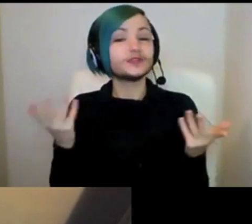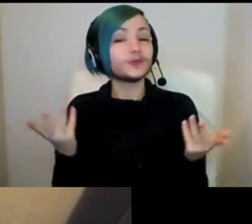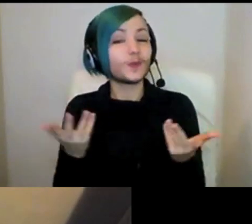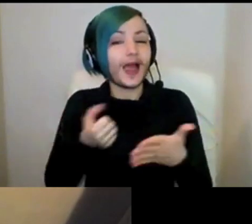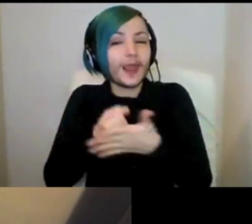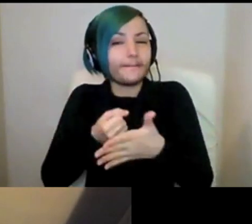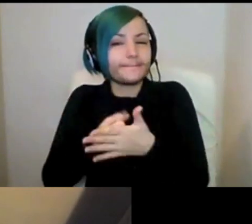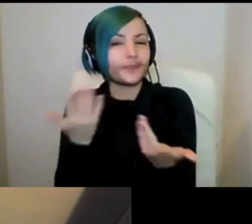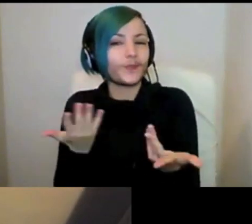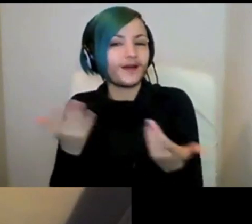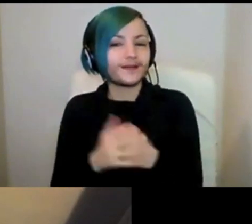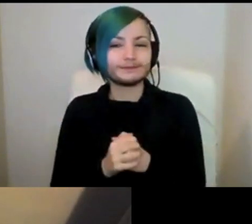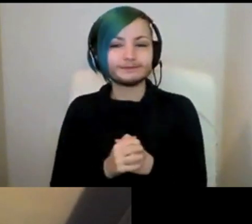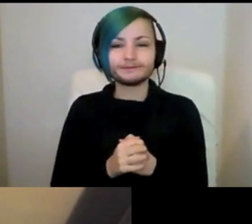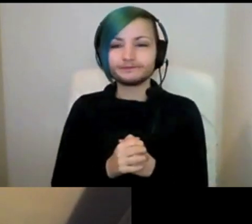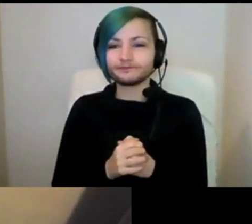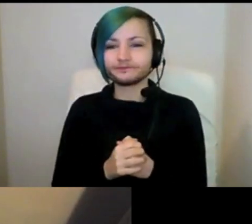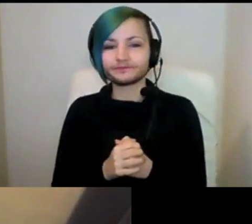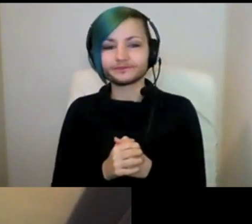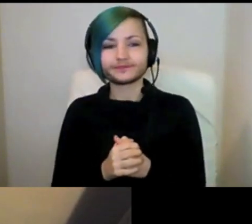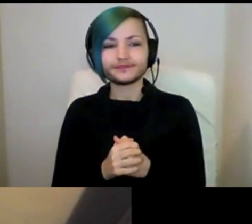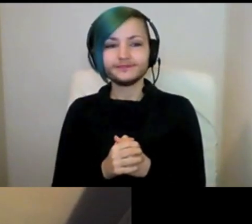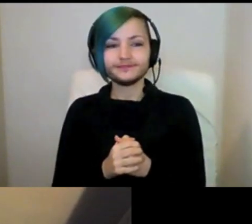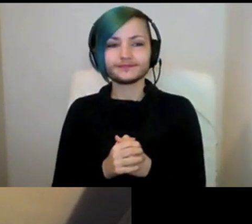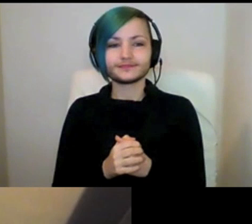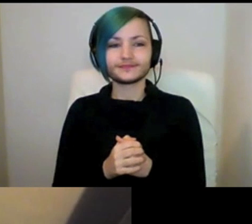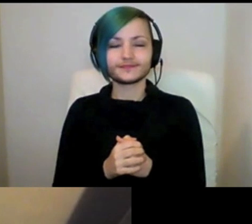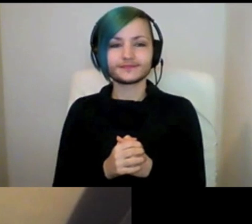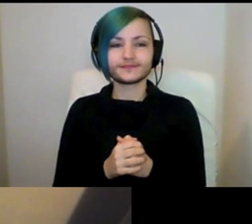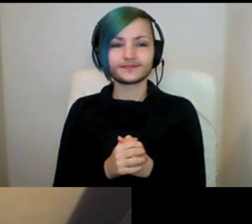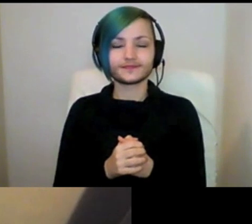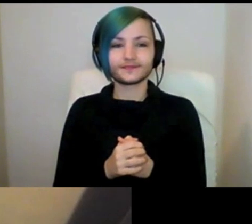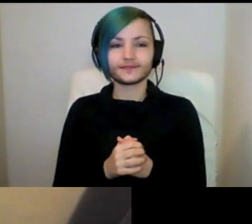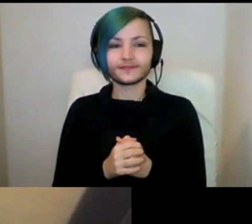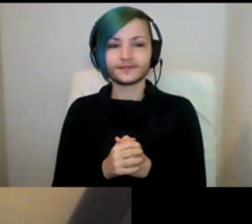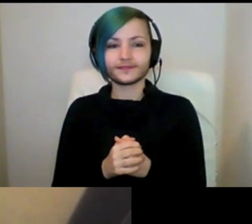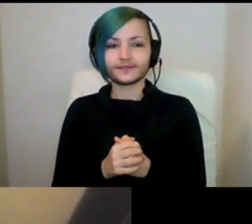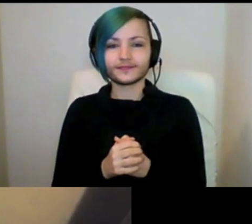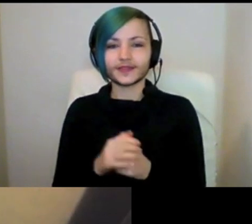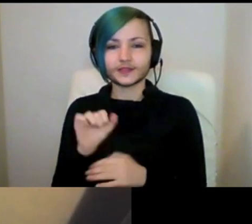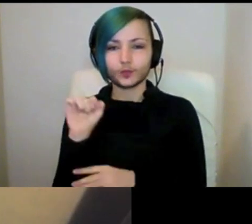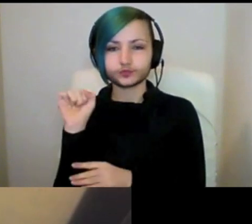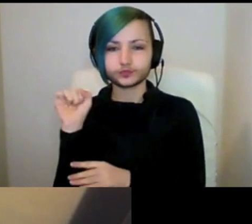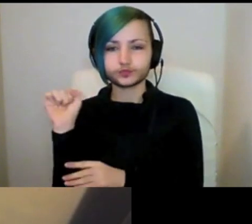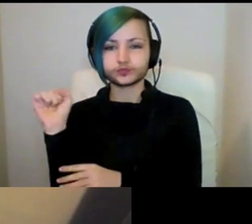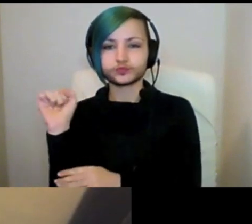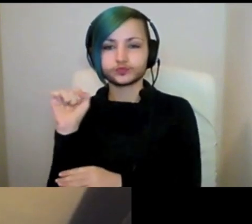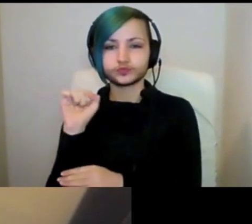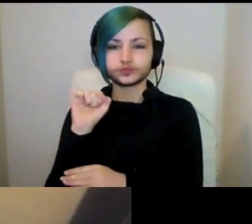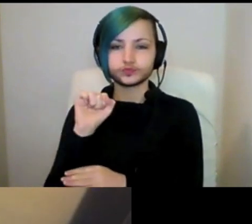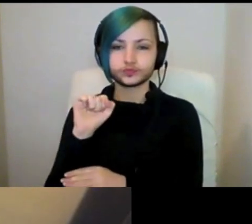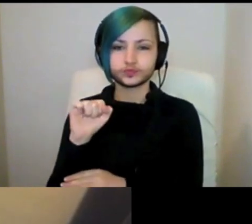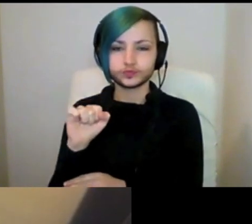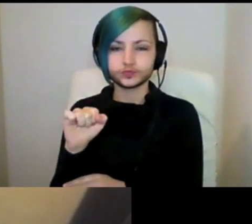limits? And how far can you go before you have to bring yourself back